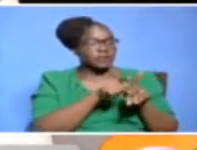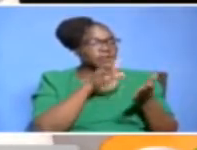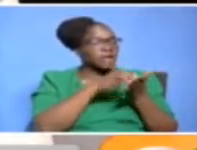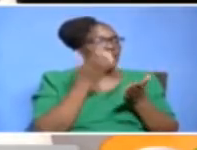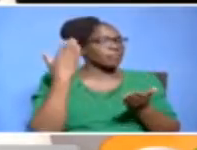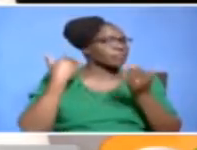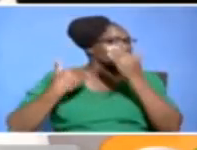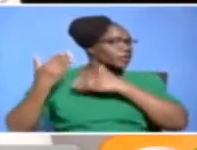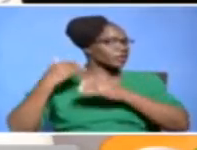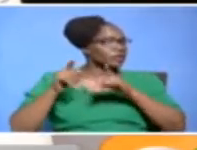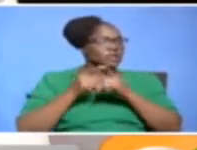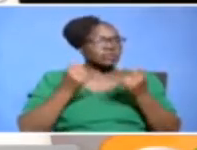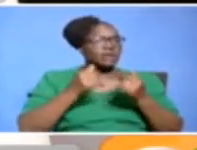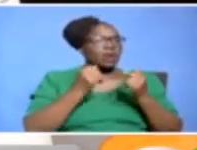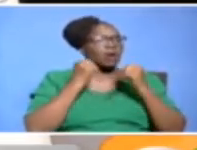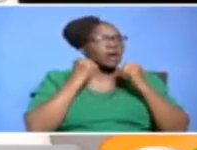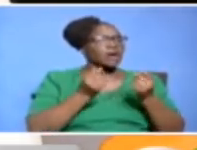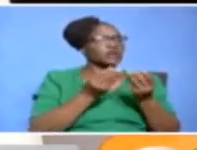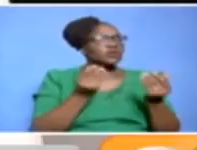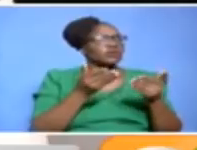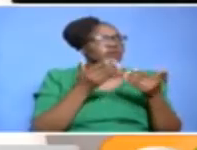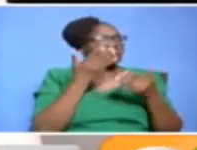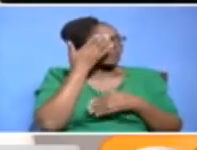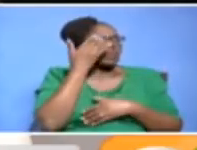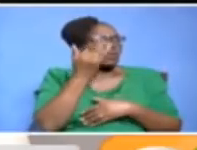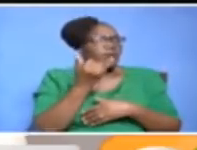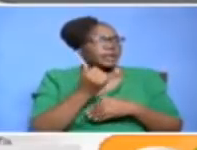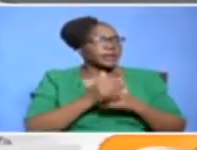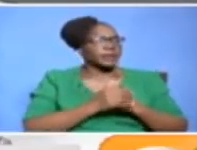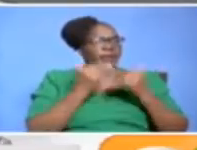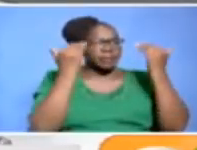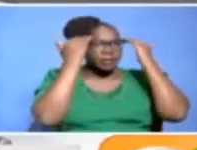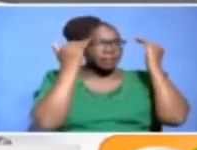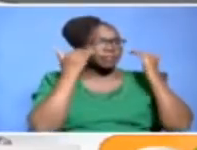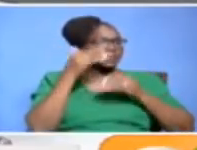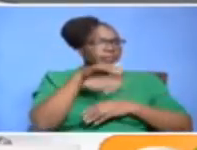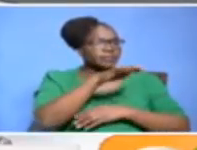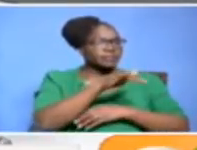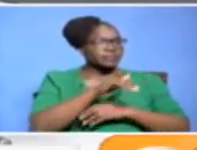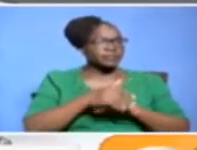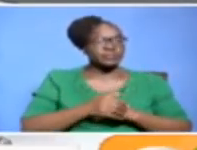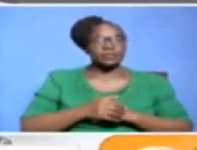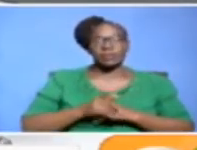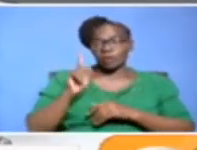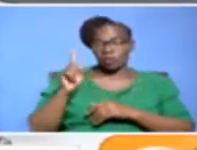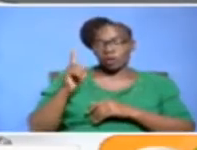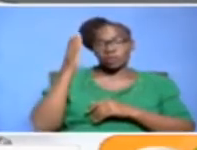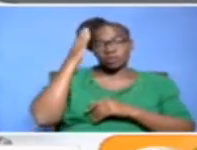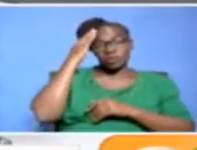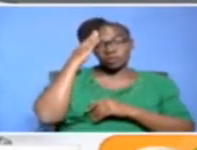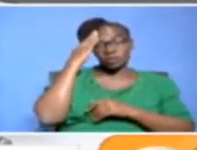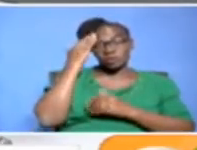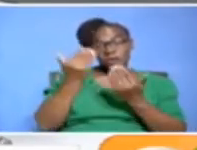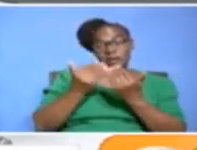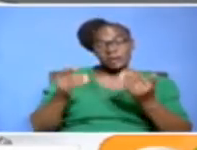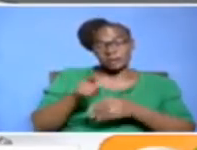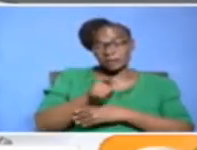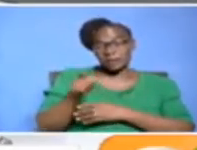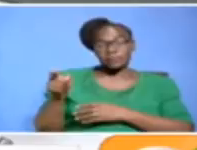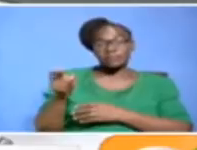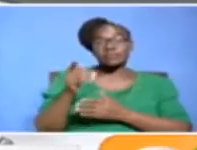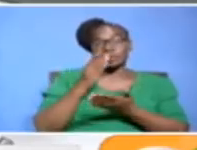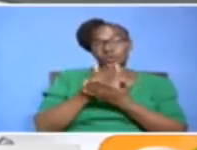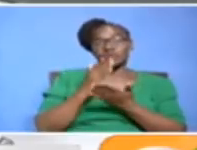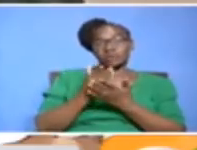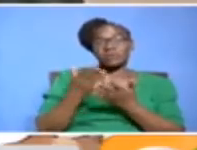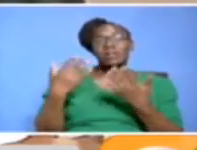very difficult to litigate in a court of law? One, because children are vulnerable. The fact that it's a